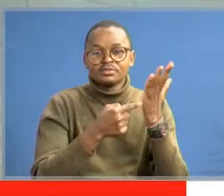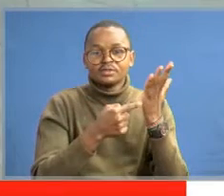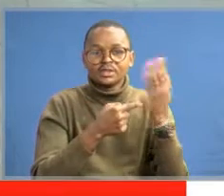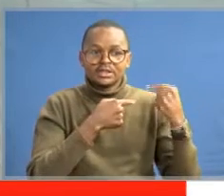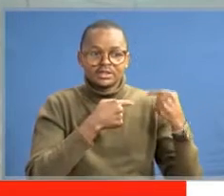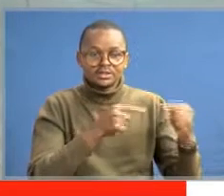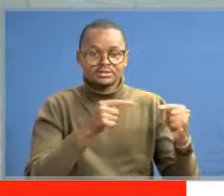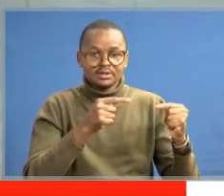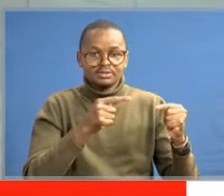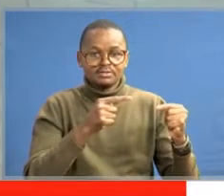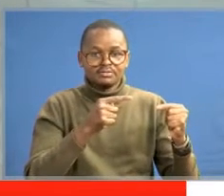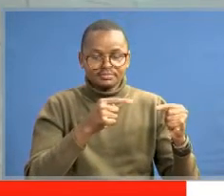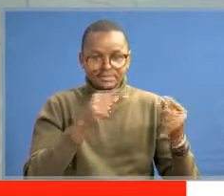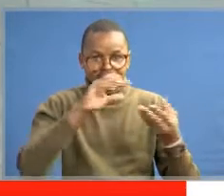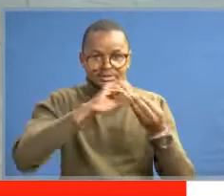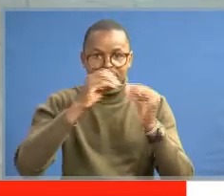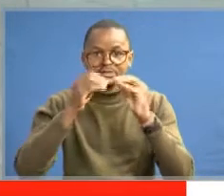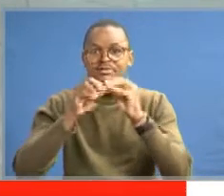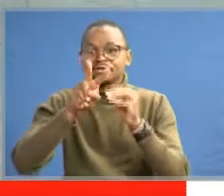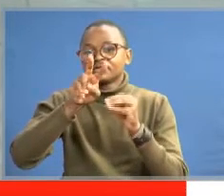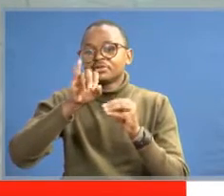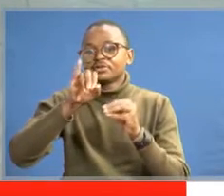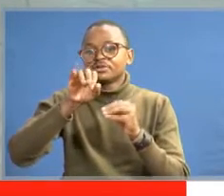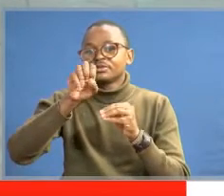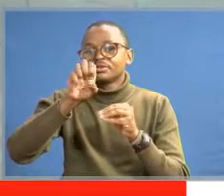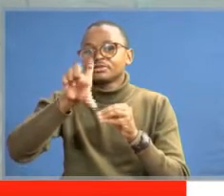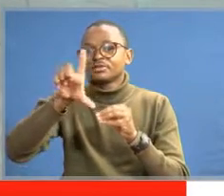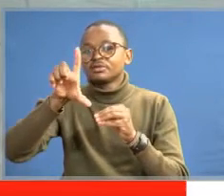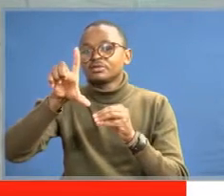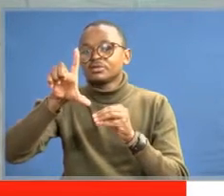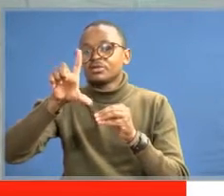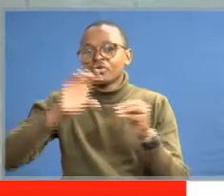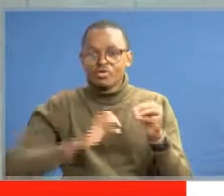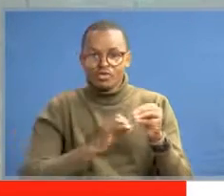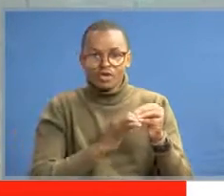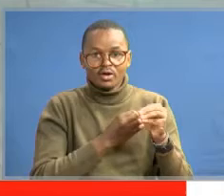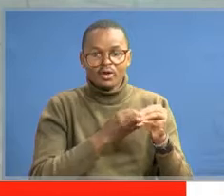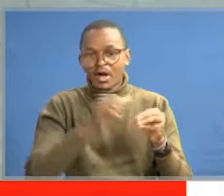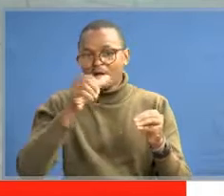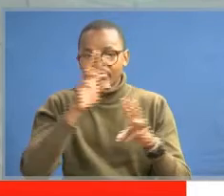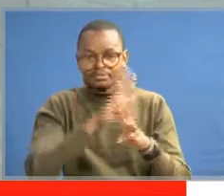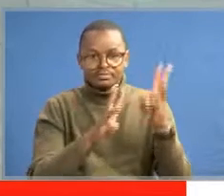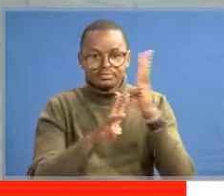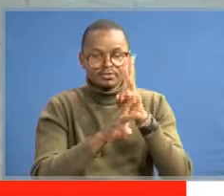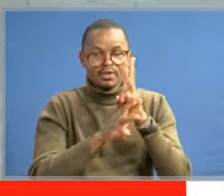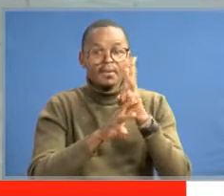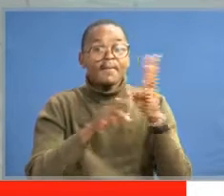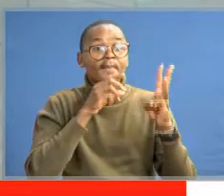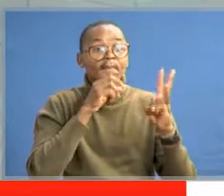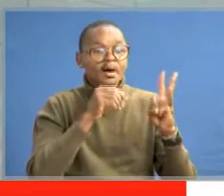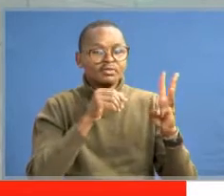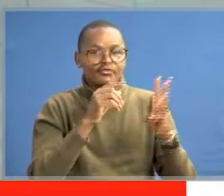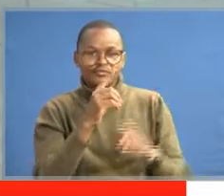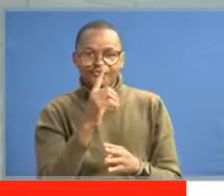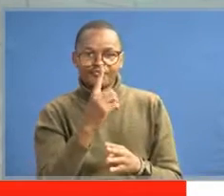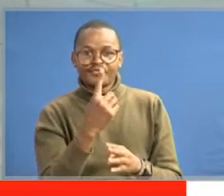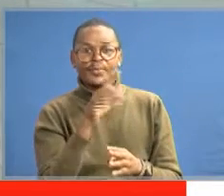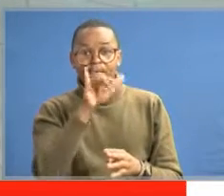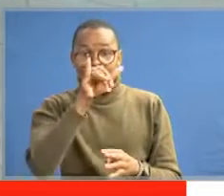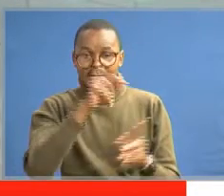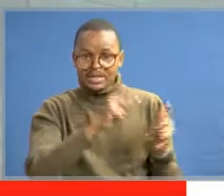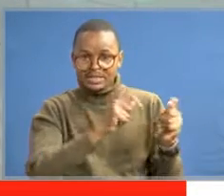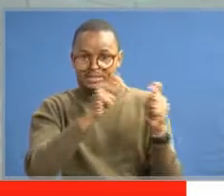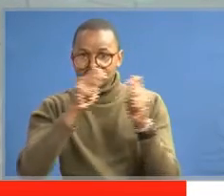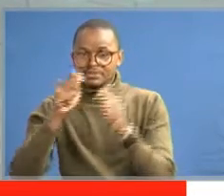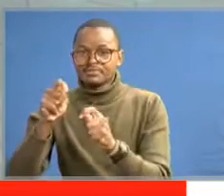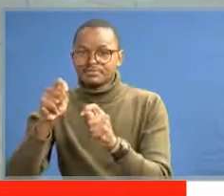since we have been able to create visual representations of our own or other worlds, mankind has been fascinated by